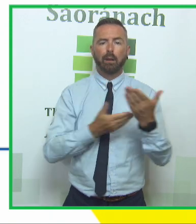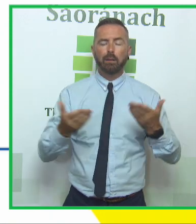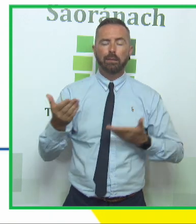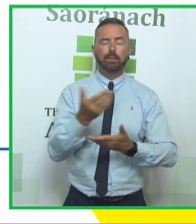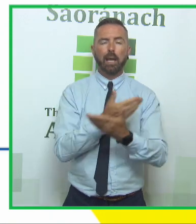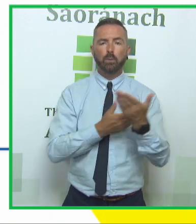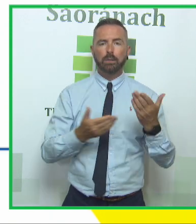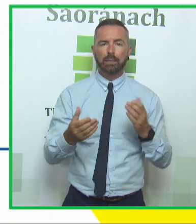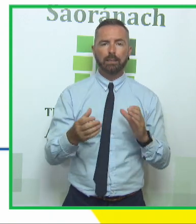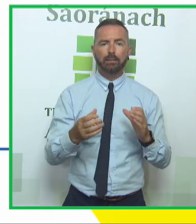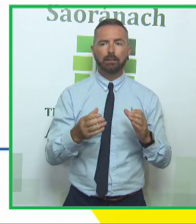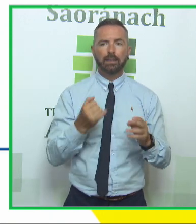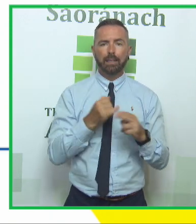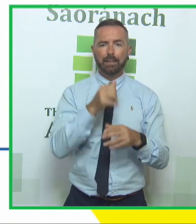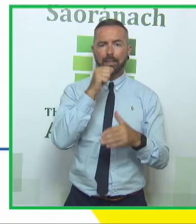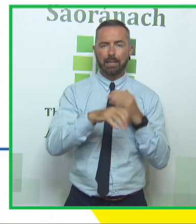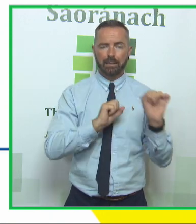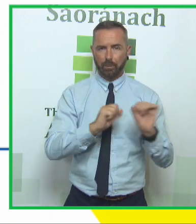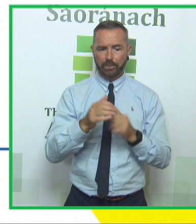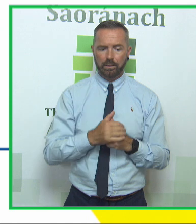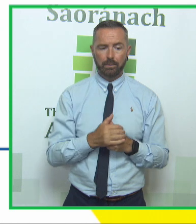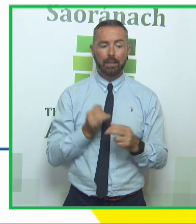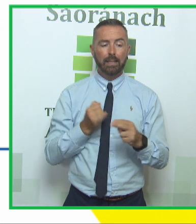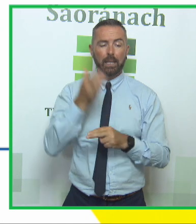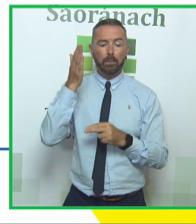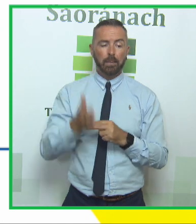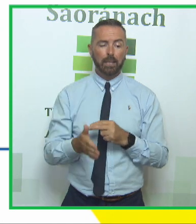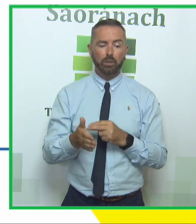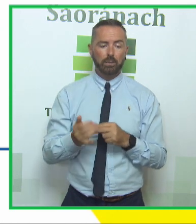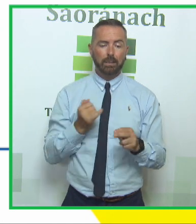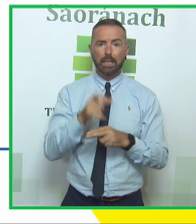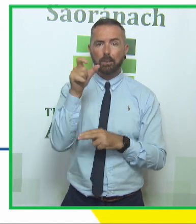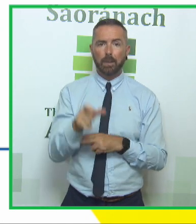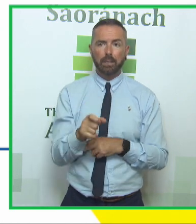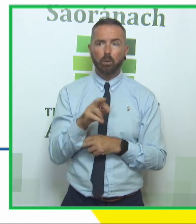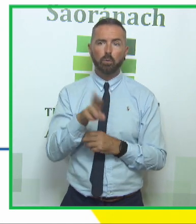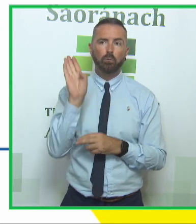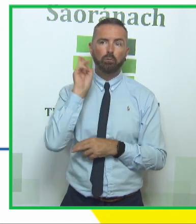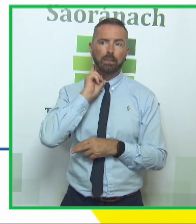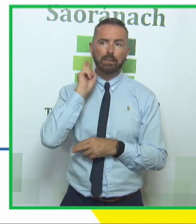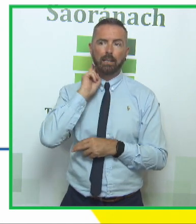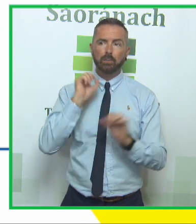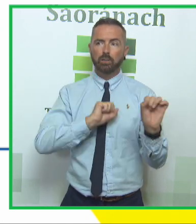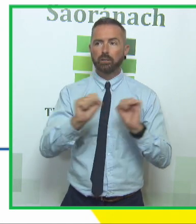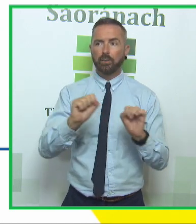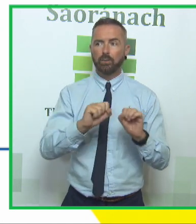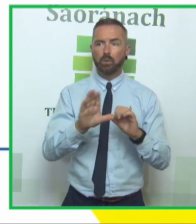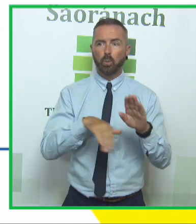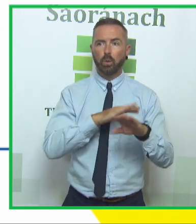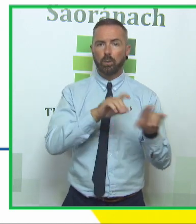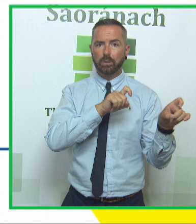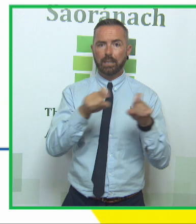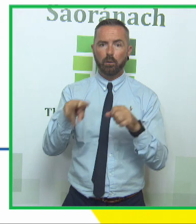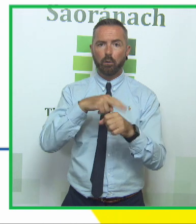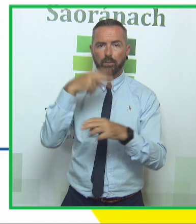counselling session at a day service. Inpatient services, or we also call them residential services, is where you stay overnight. So